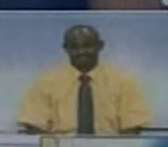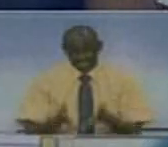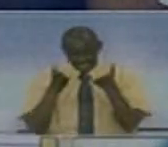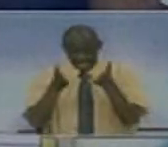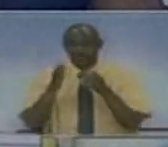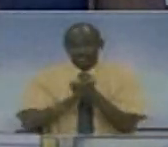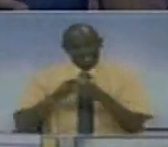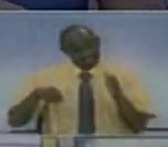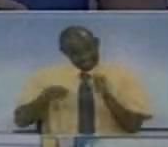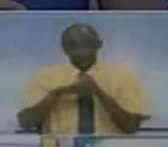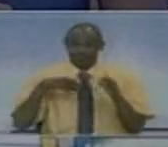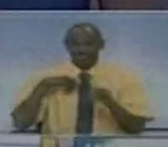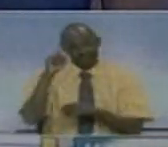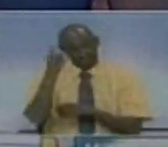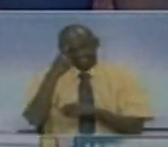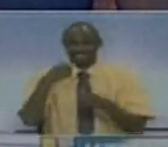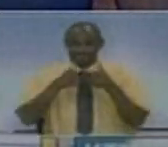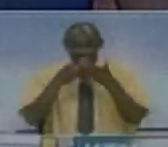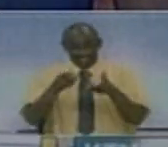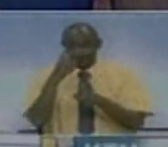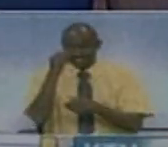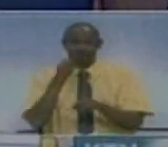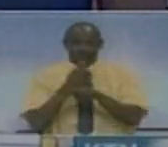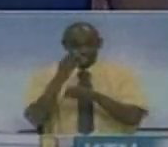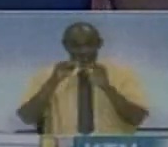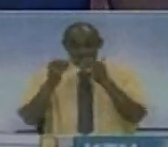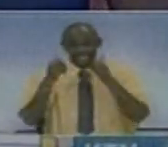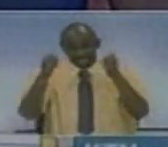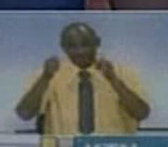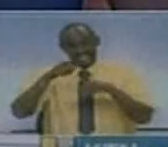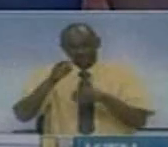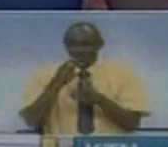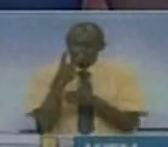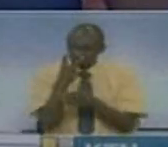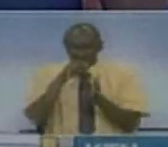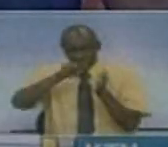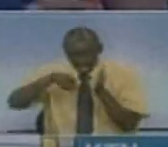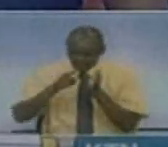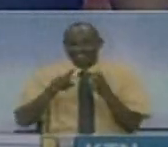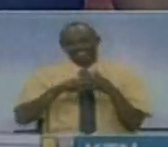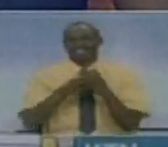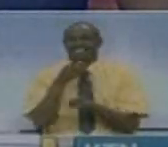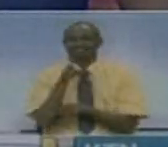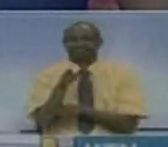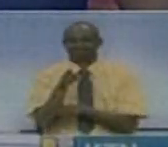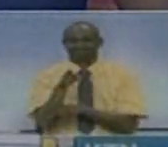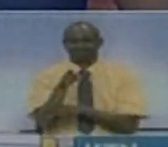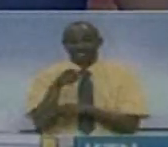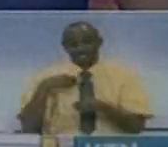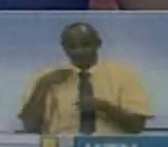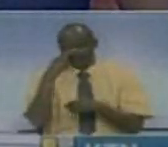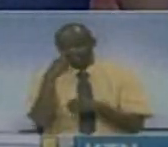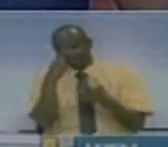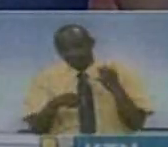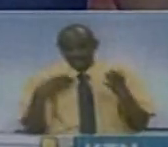Right, well, kickoff for the first match of the 2014 World Cup is in just under 2 hours. Now, so the joke goes, there